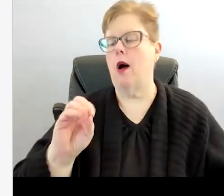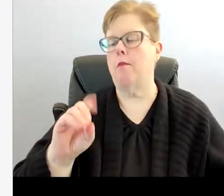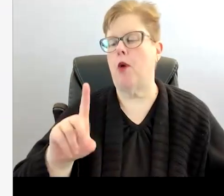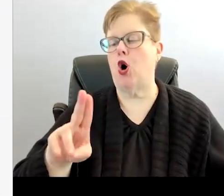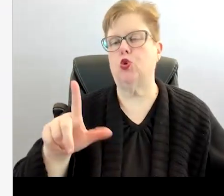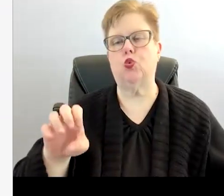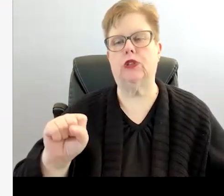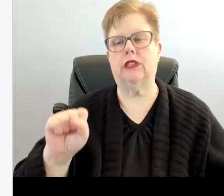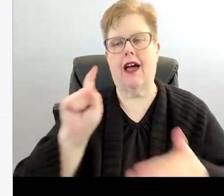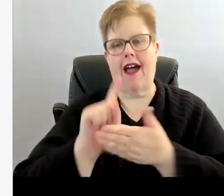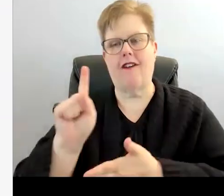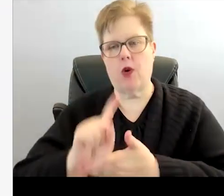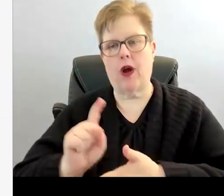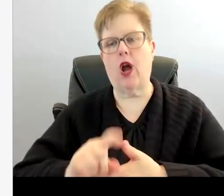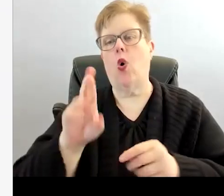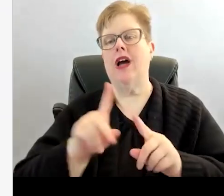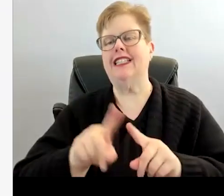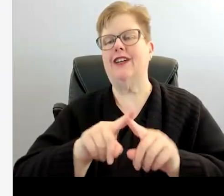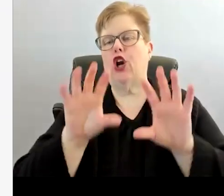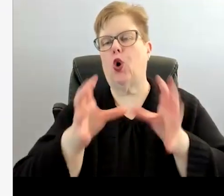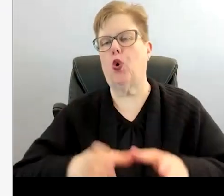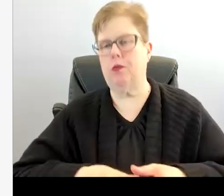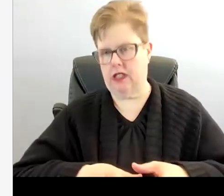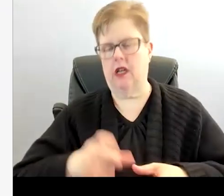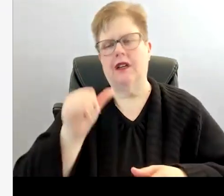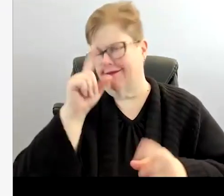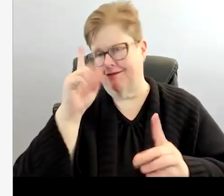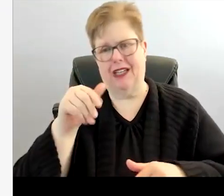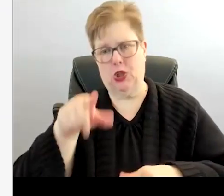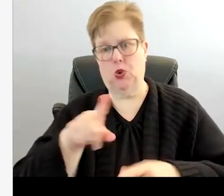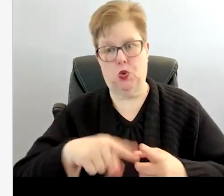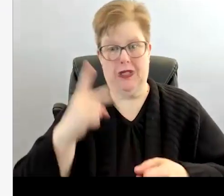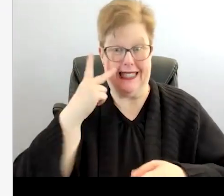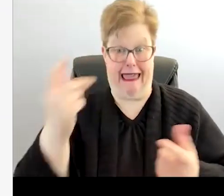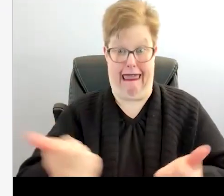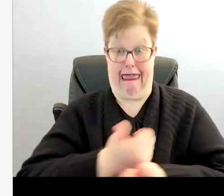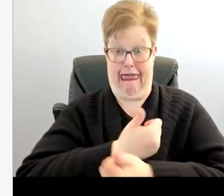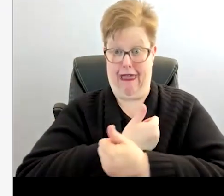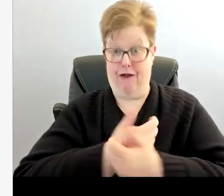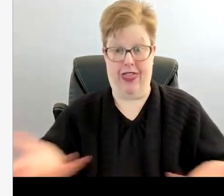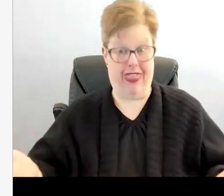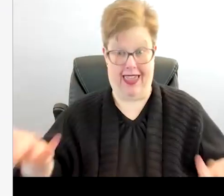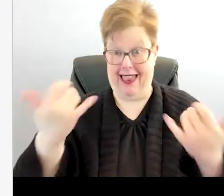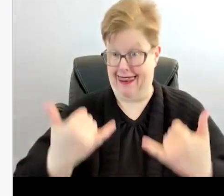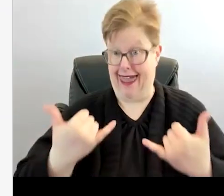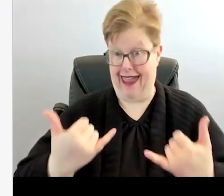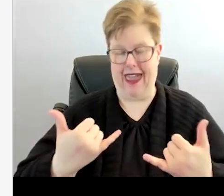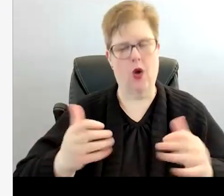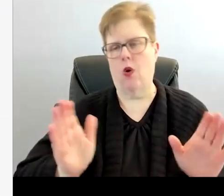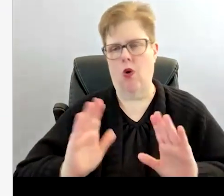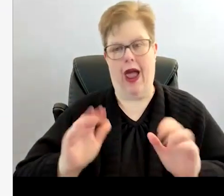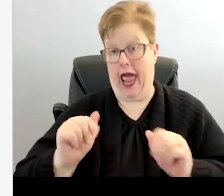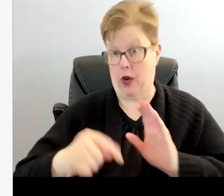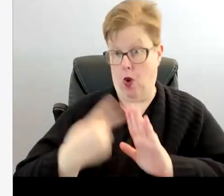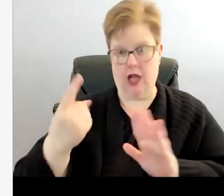weekly or in groups. So I would not expect you to necessarily see every module or the entire course at